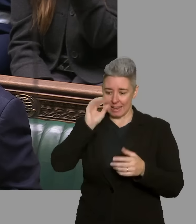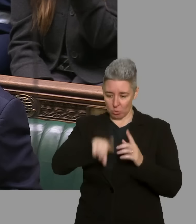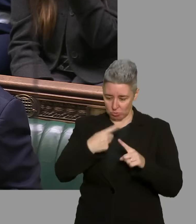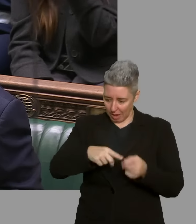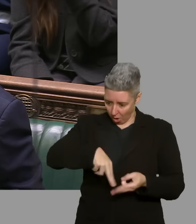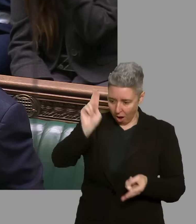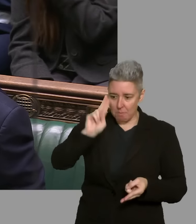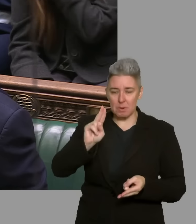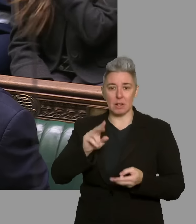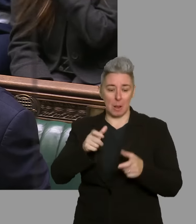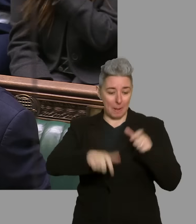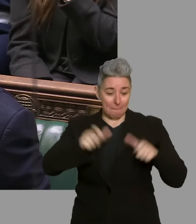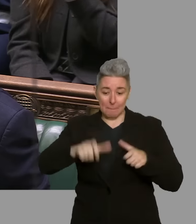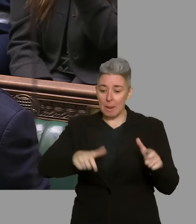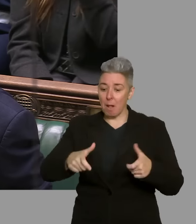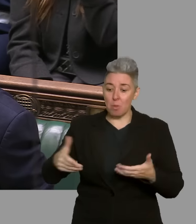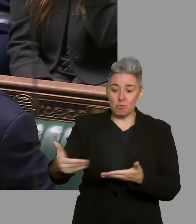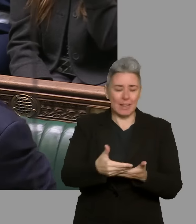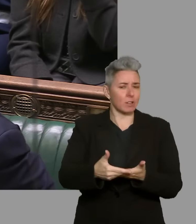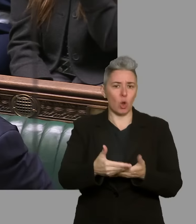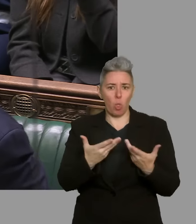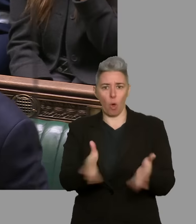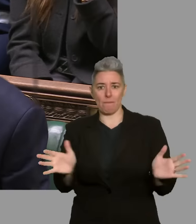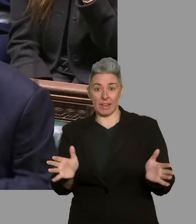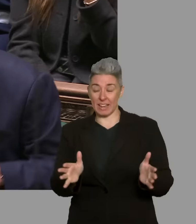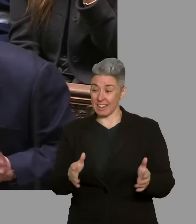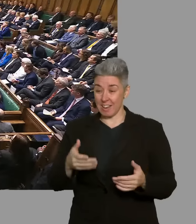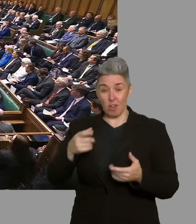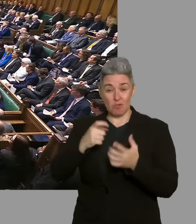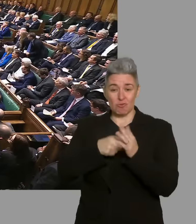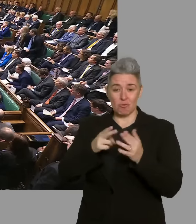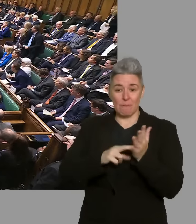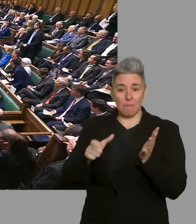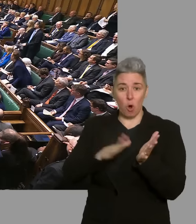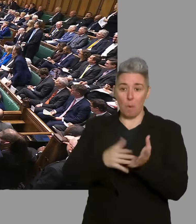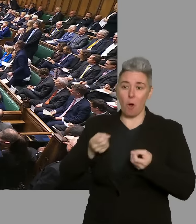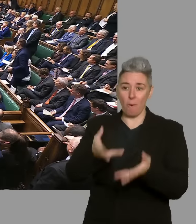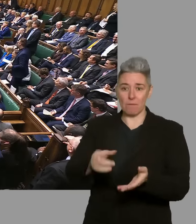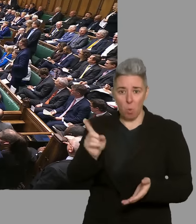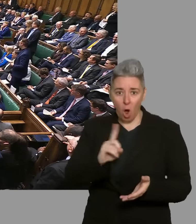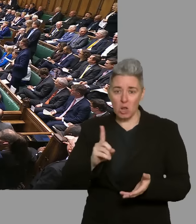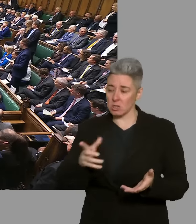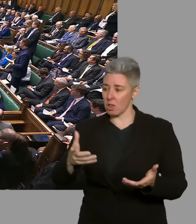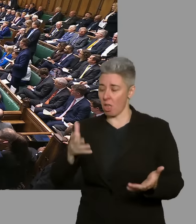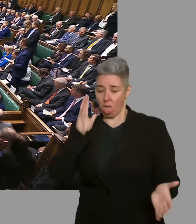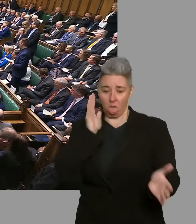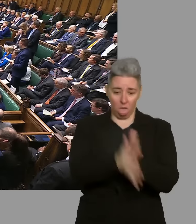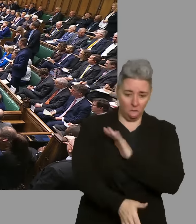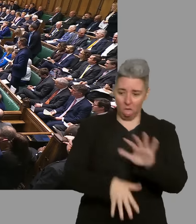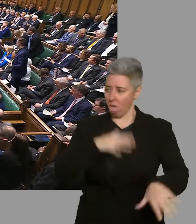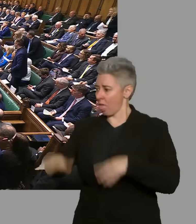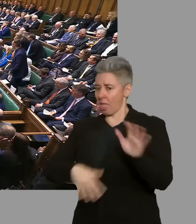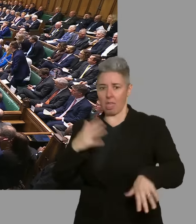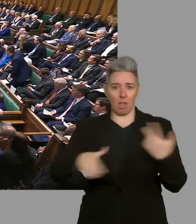offer. Grievance, division and total incompetence. Say David, Leader of the Liberal Democrats.